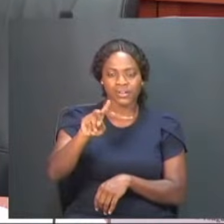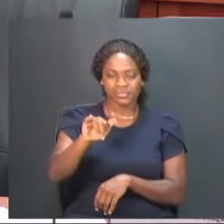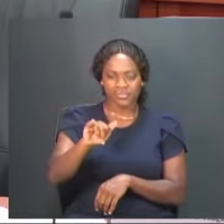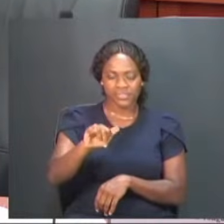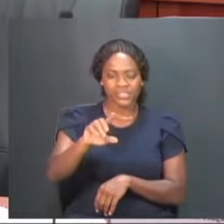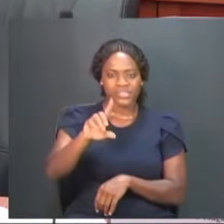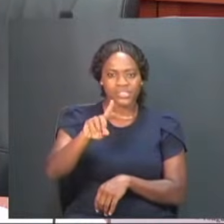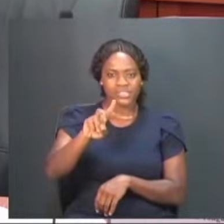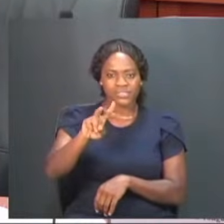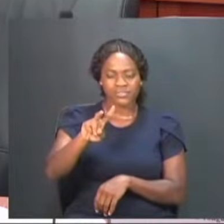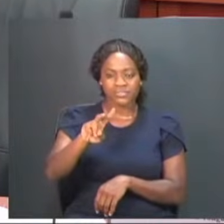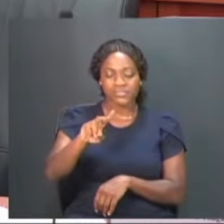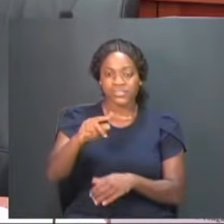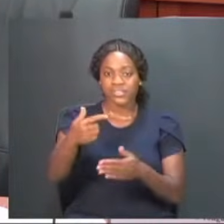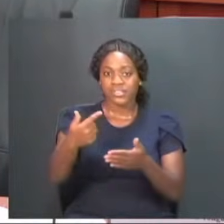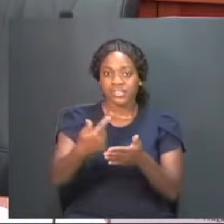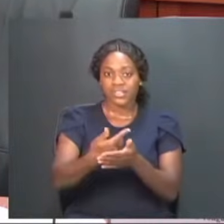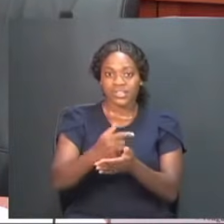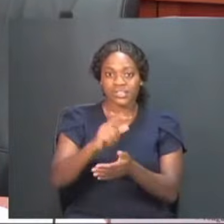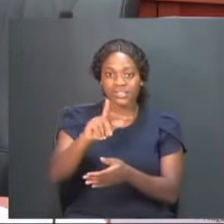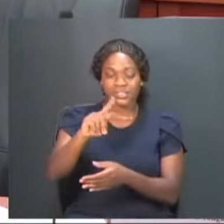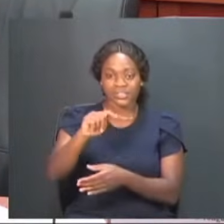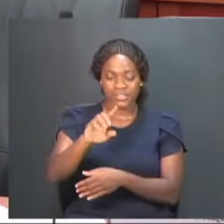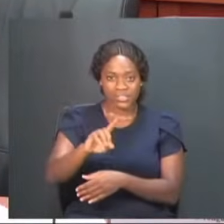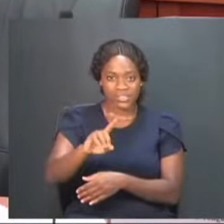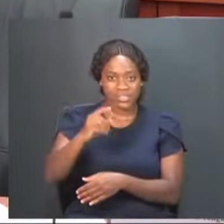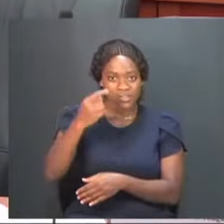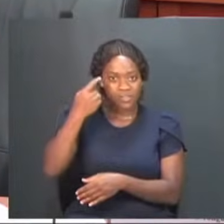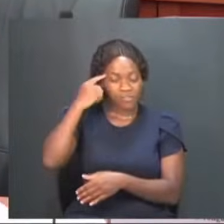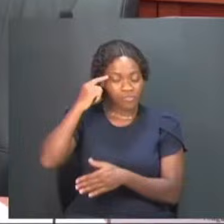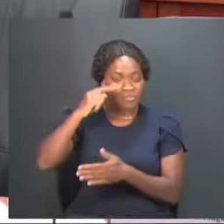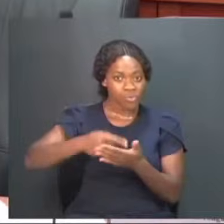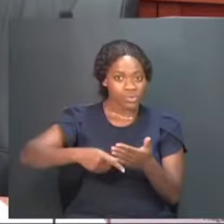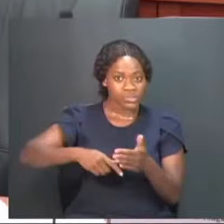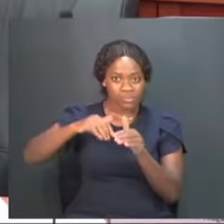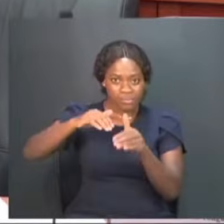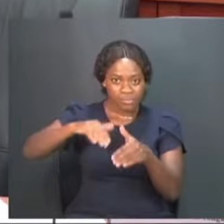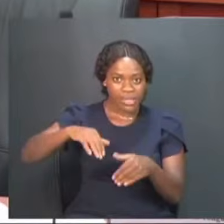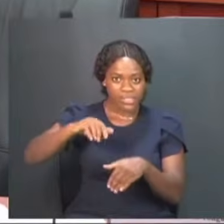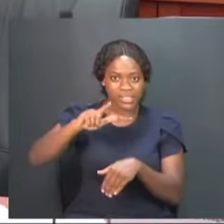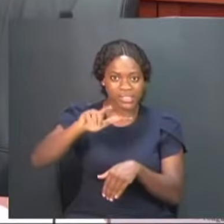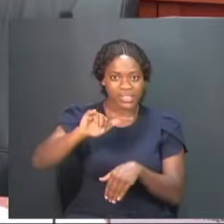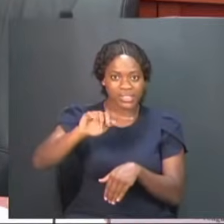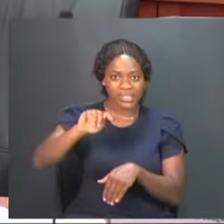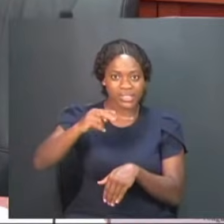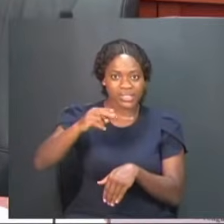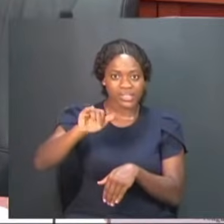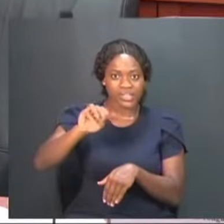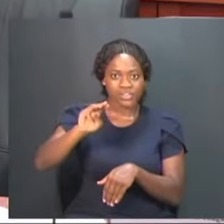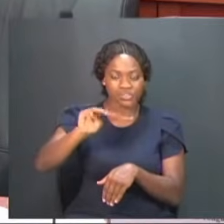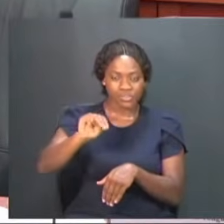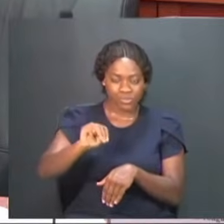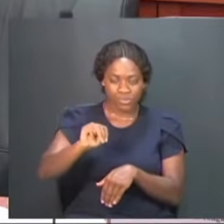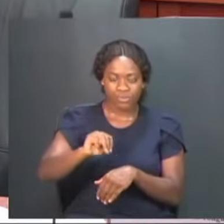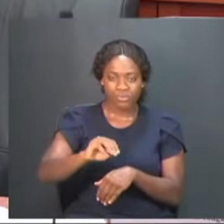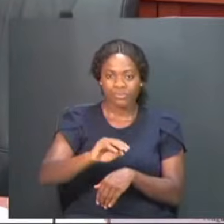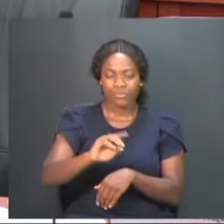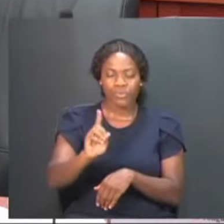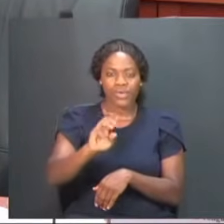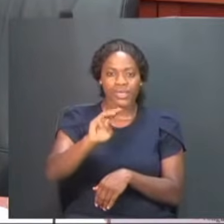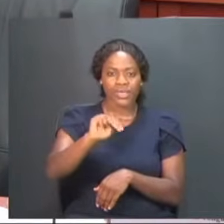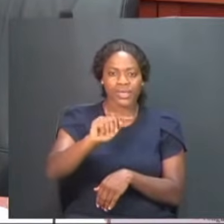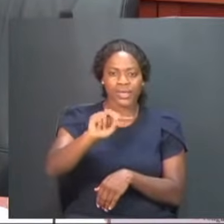Limited for the mining of lithium and other minerals at Mekesim. And we are talking